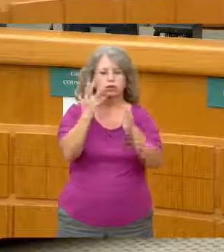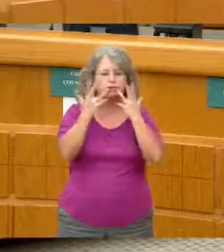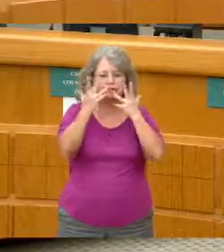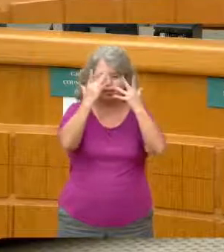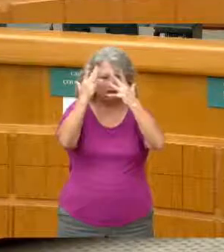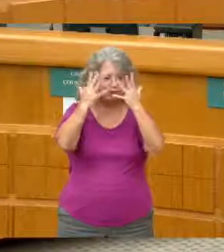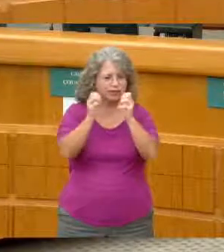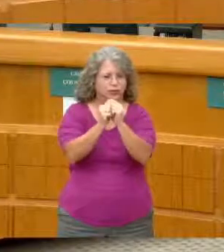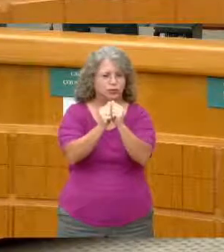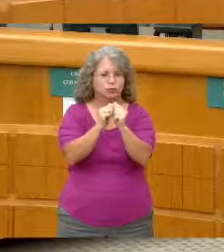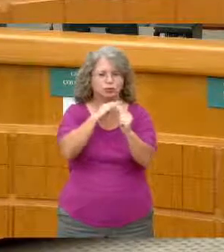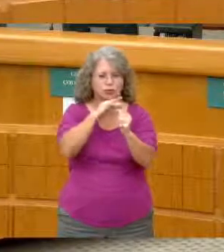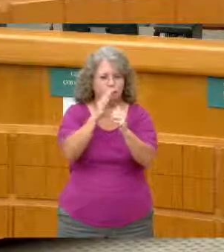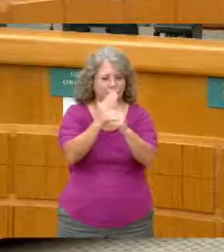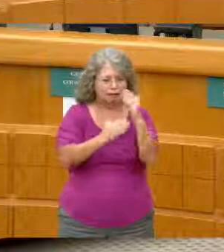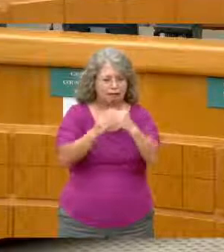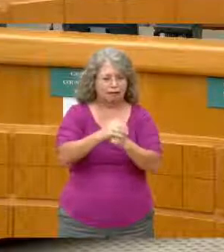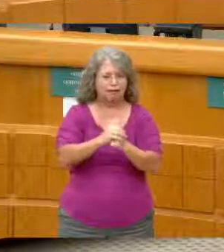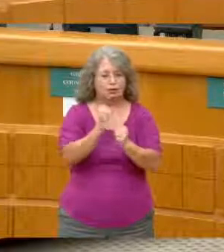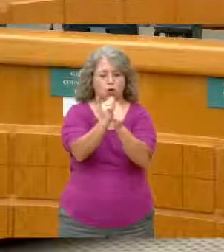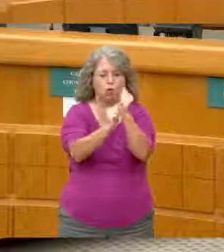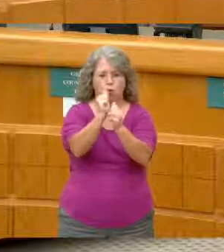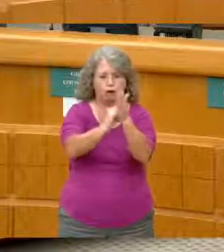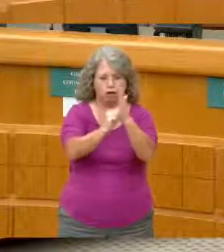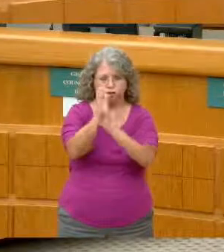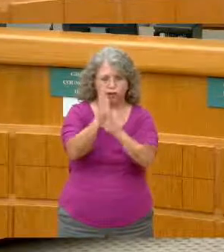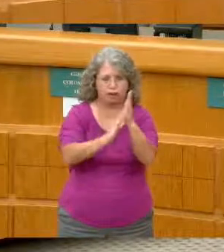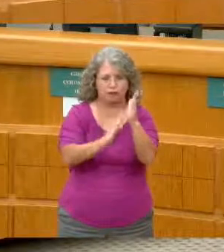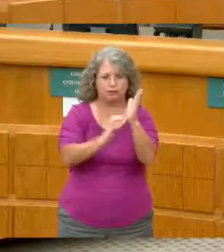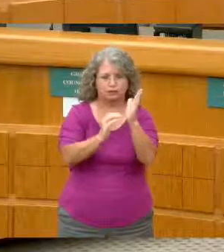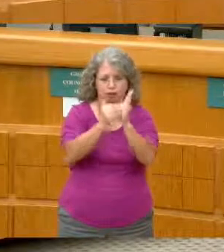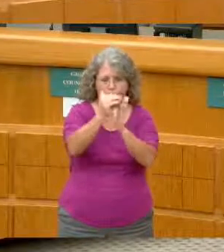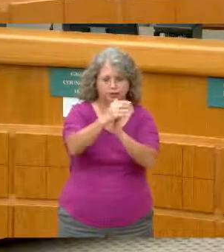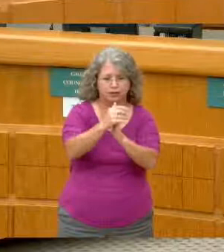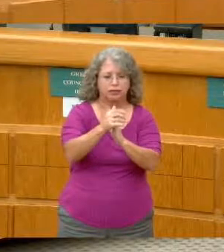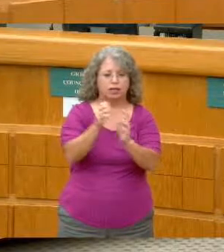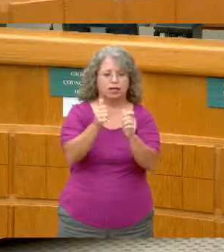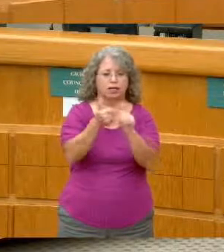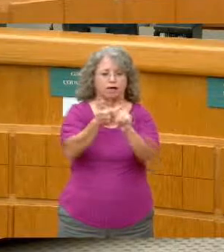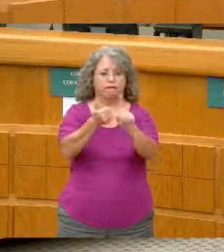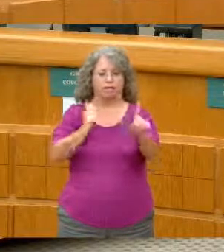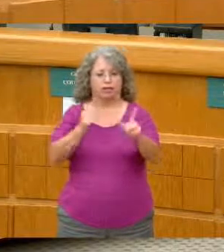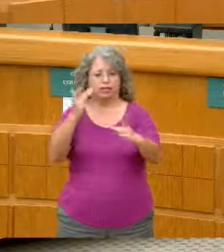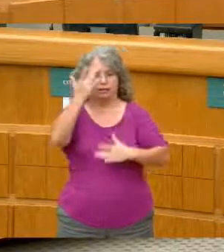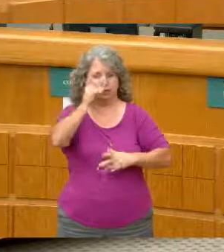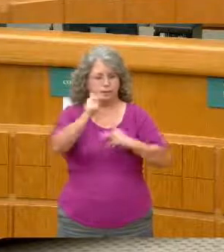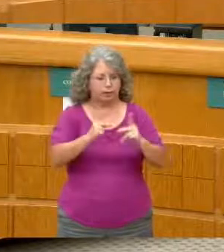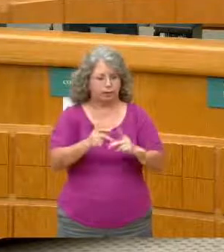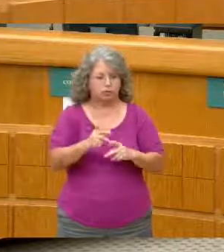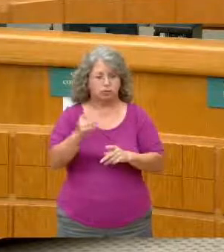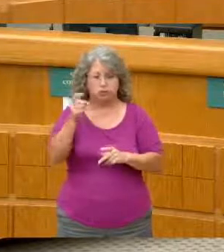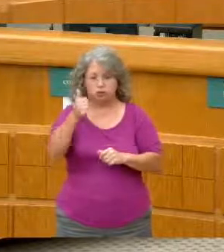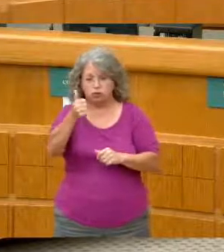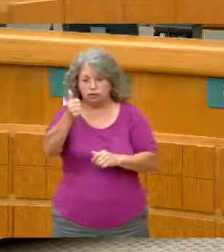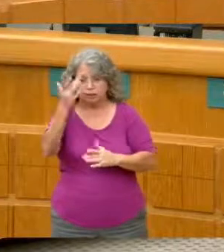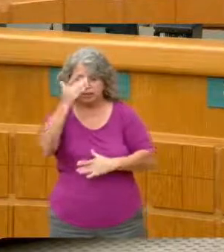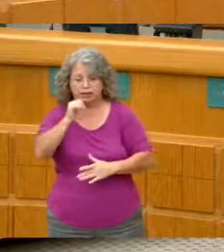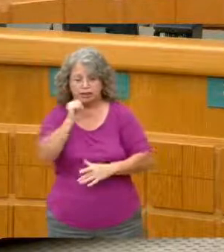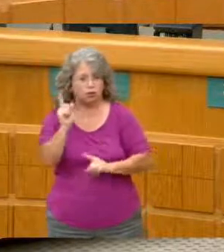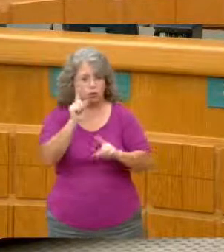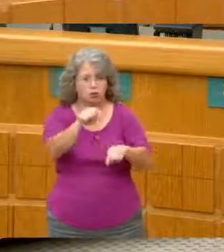unwashed hands, wash your hands often, avoid being close to people that are sick, and do not go to work